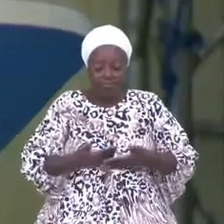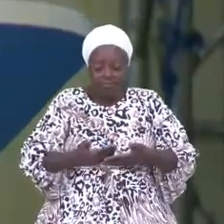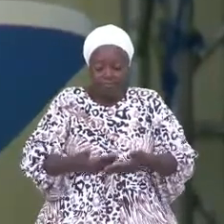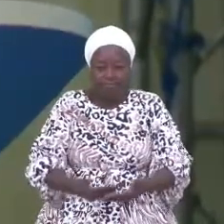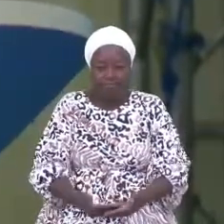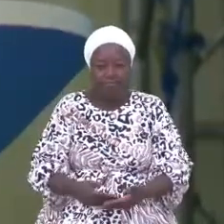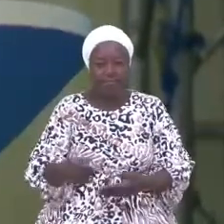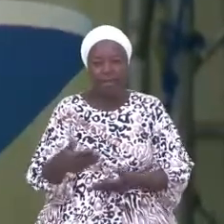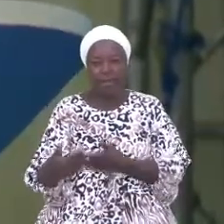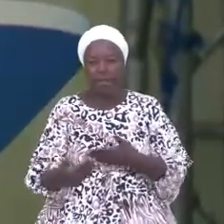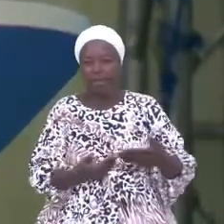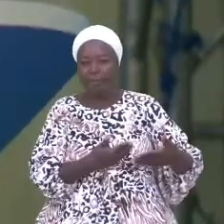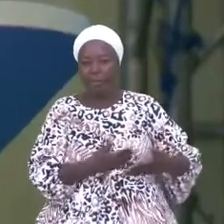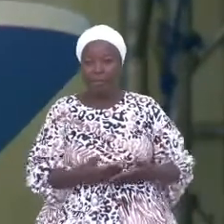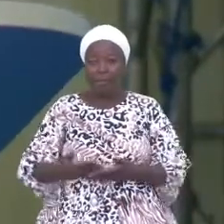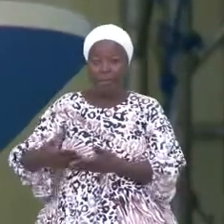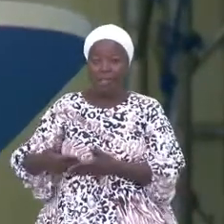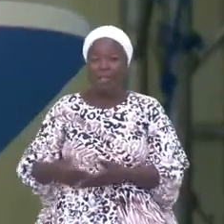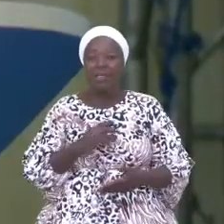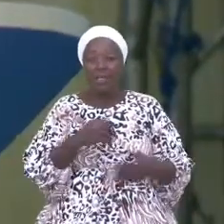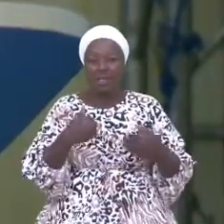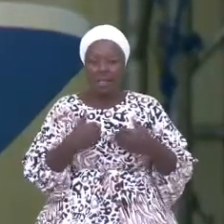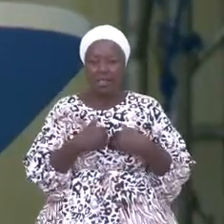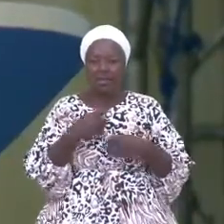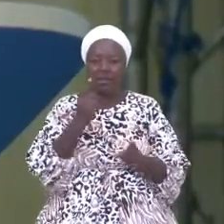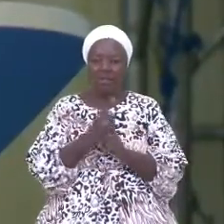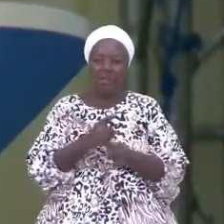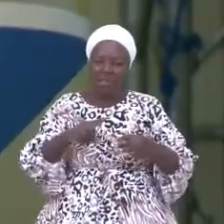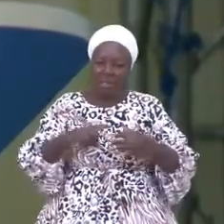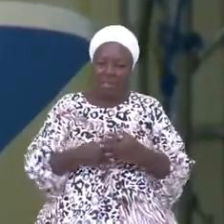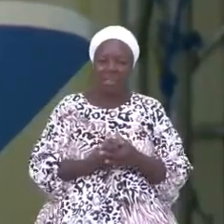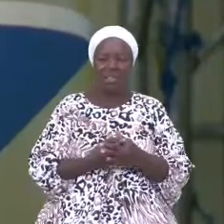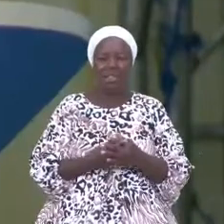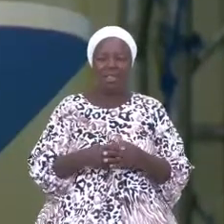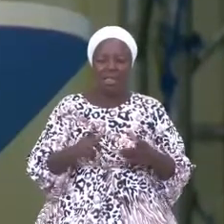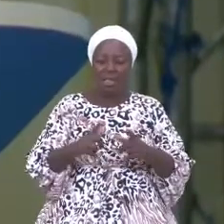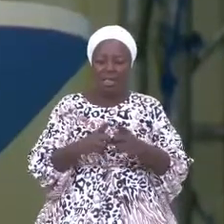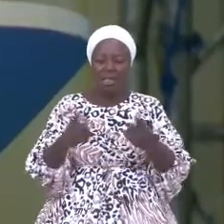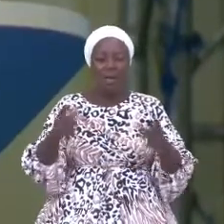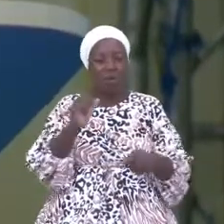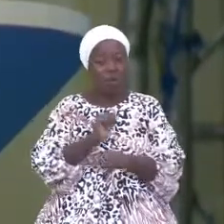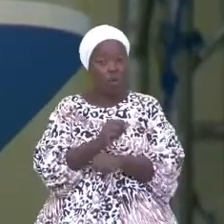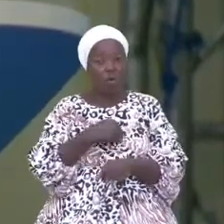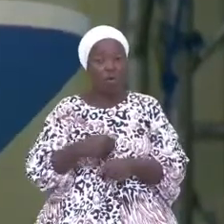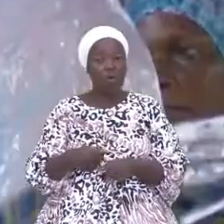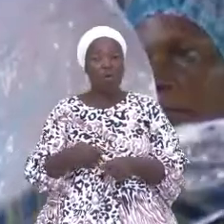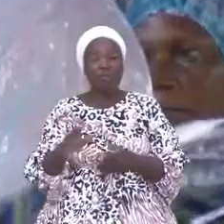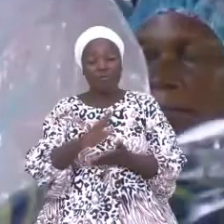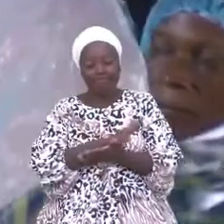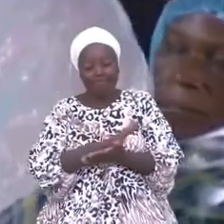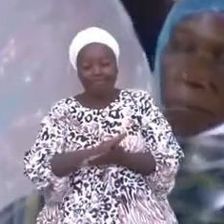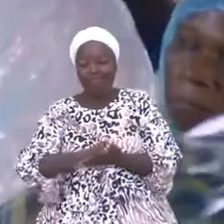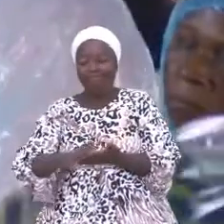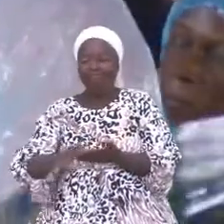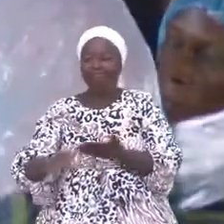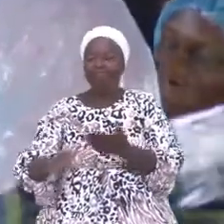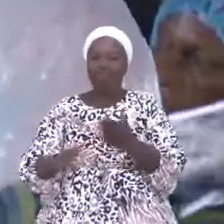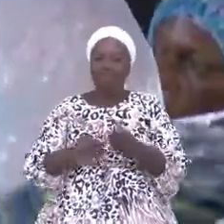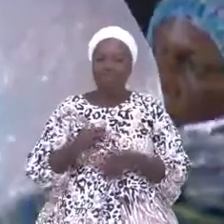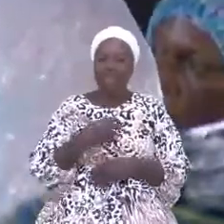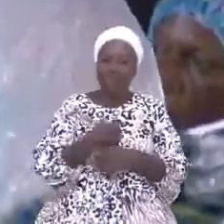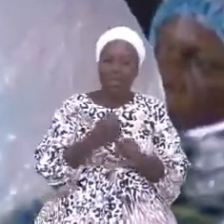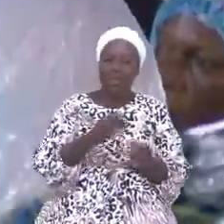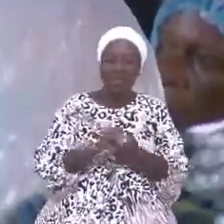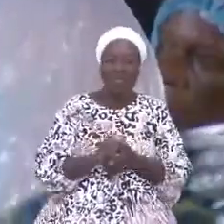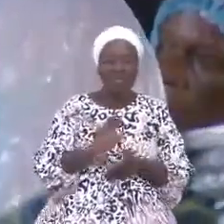greater work of nursing, cleaning, building up, teaching how to live in